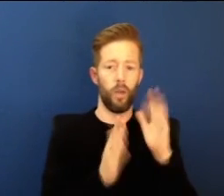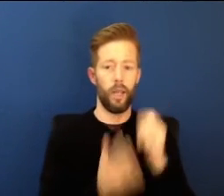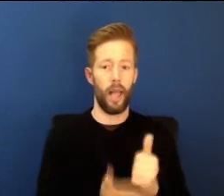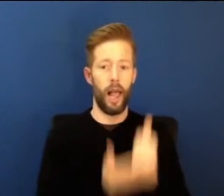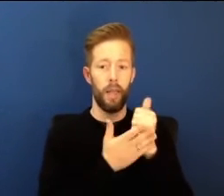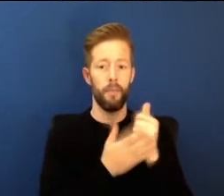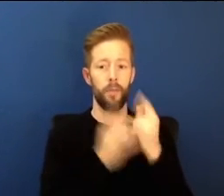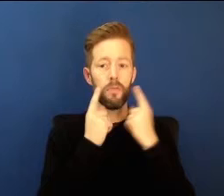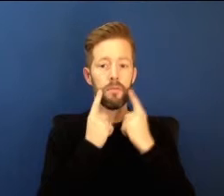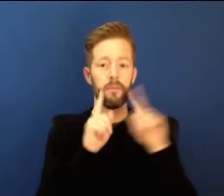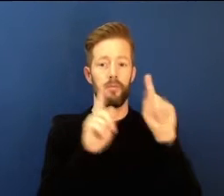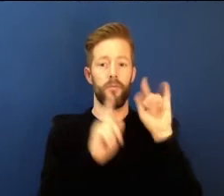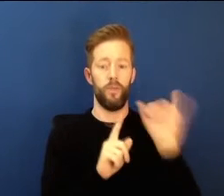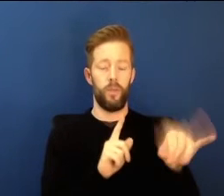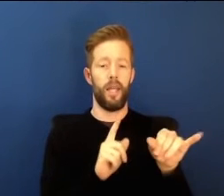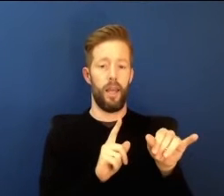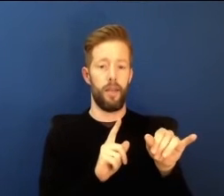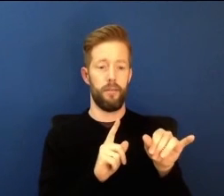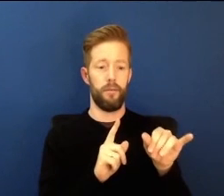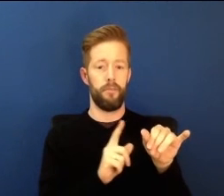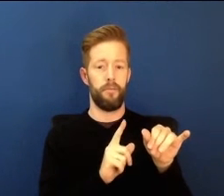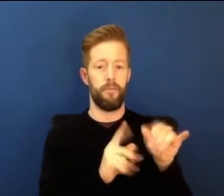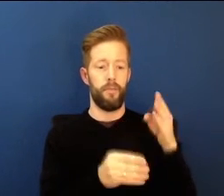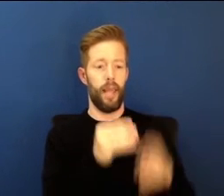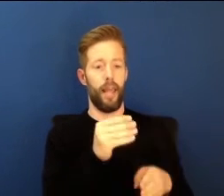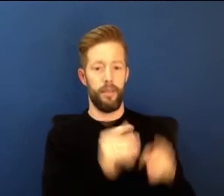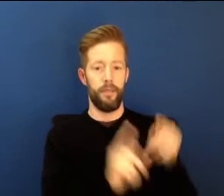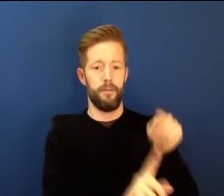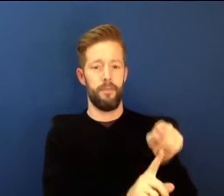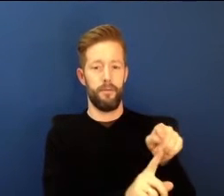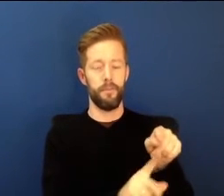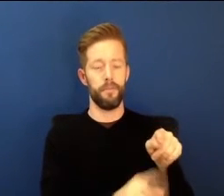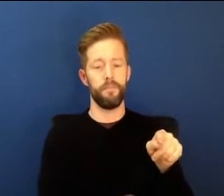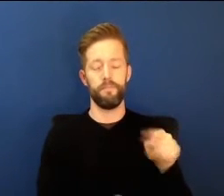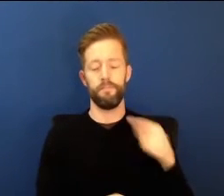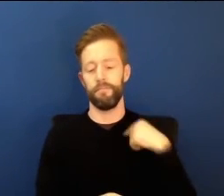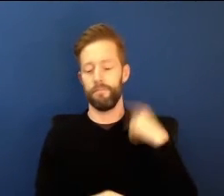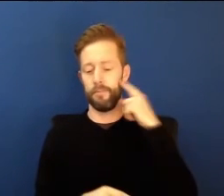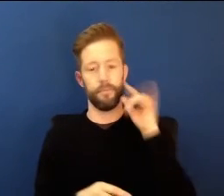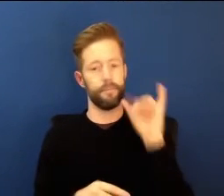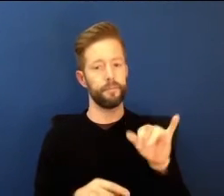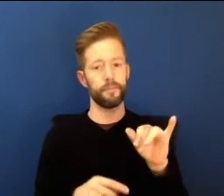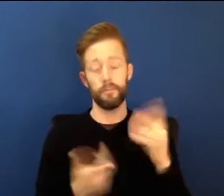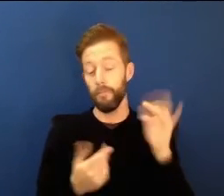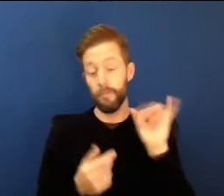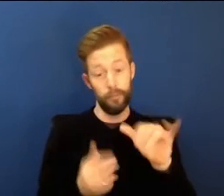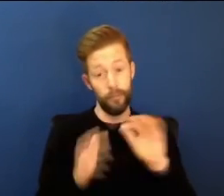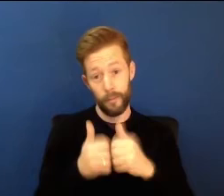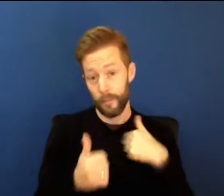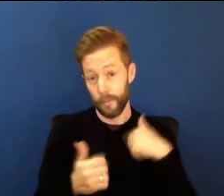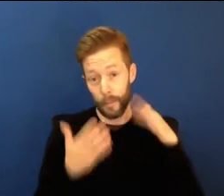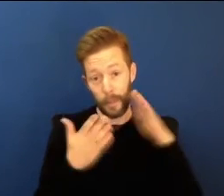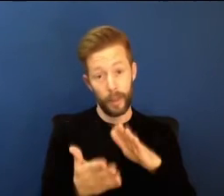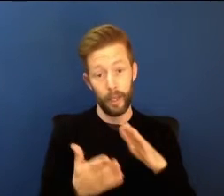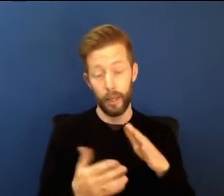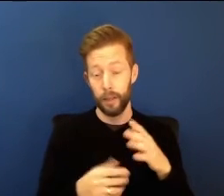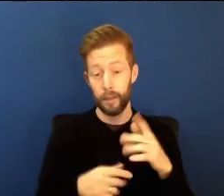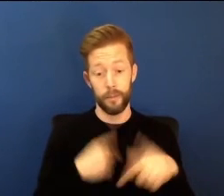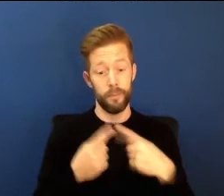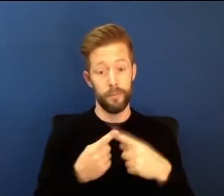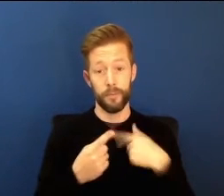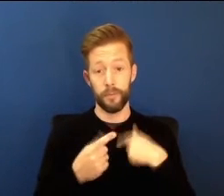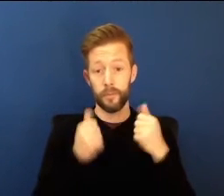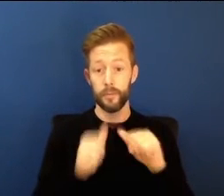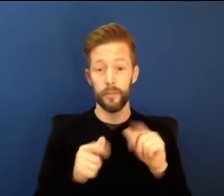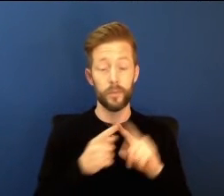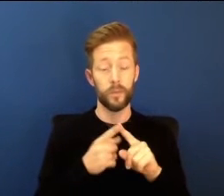skills that are going to help you get to that end goal. So I think, that's the best. That's how I approach things